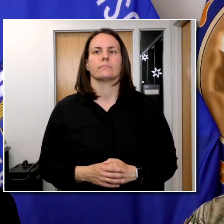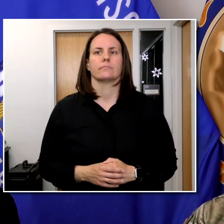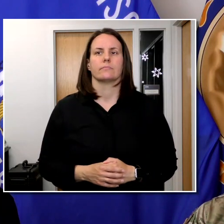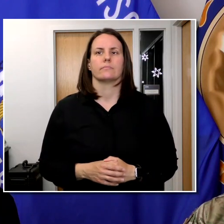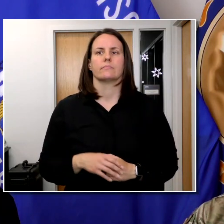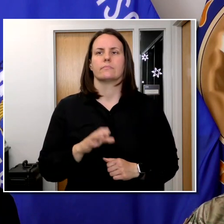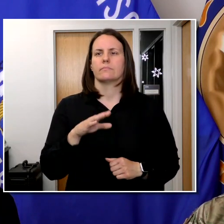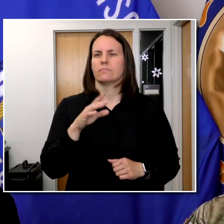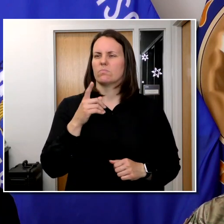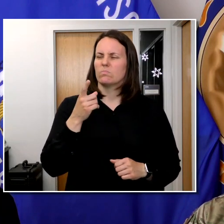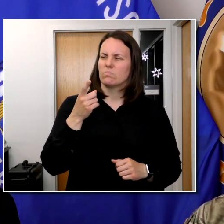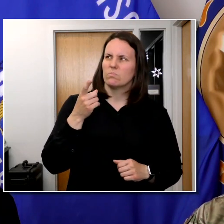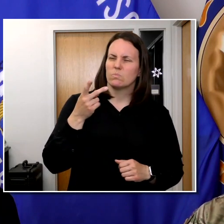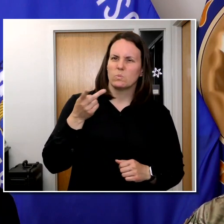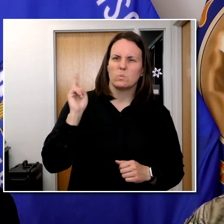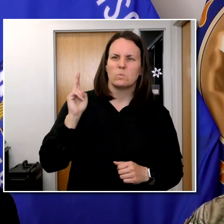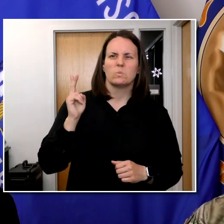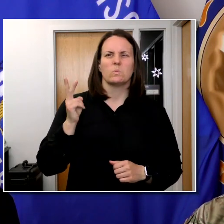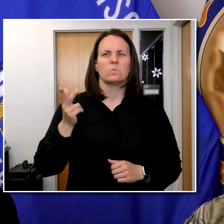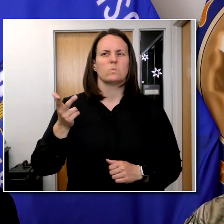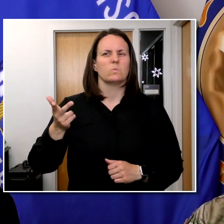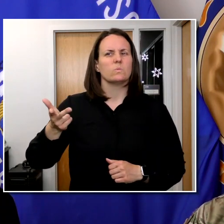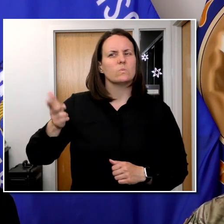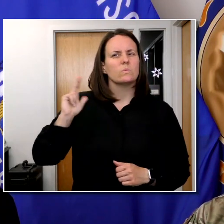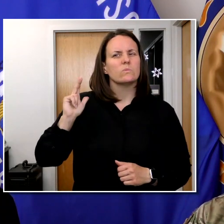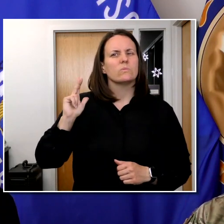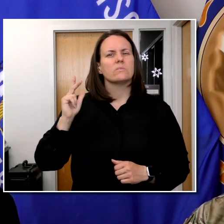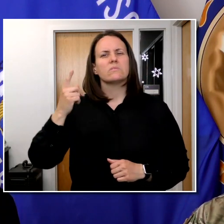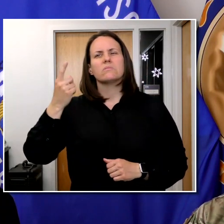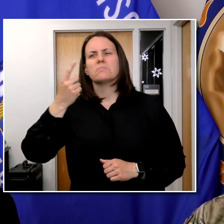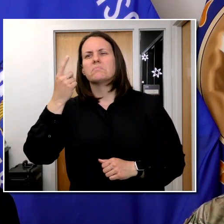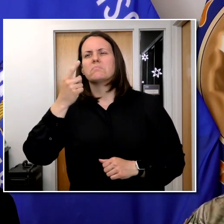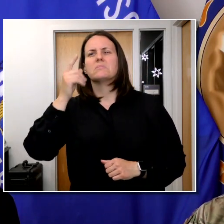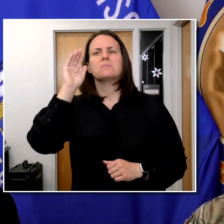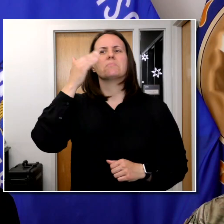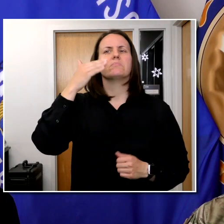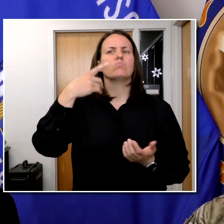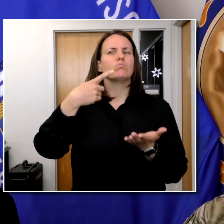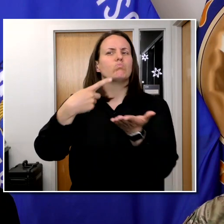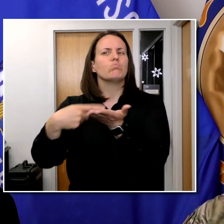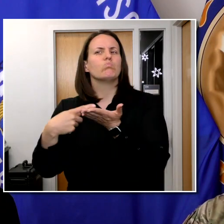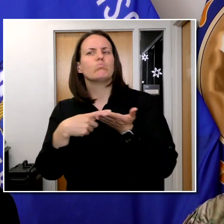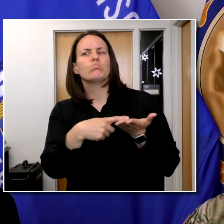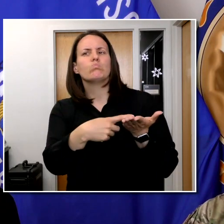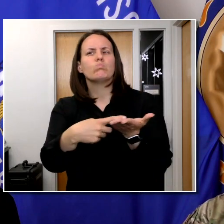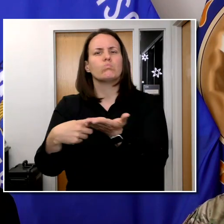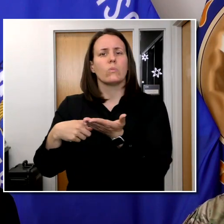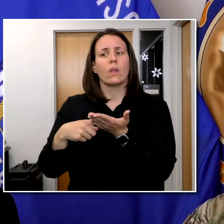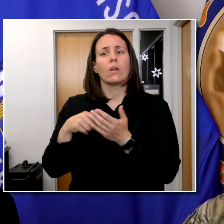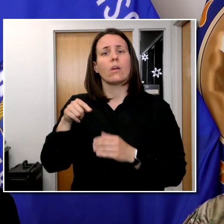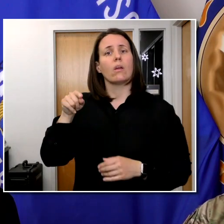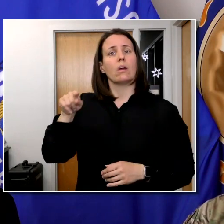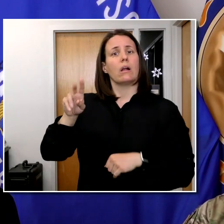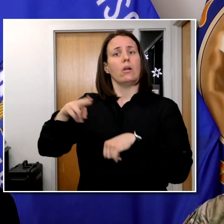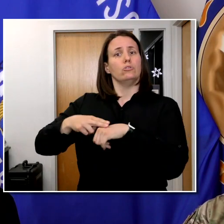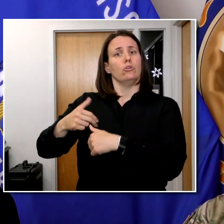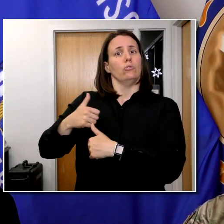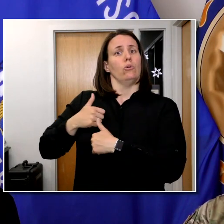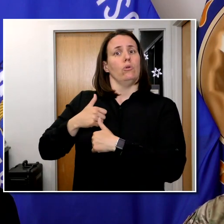of having the National Guard possibly at motels or hotels across the state, using those